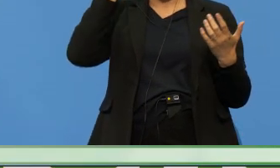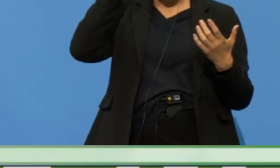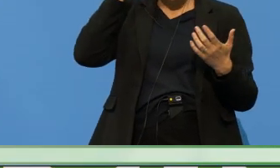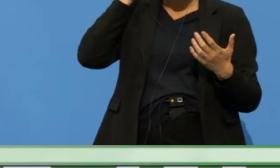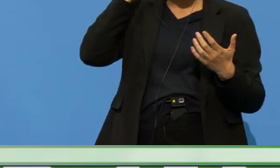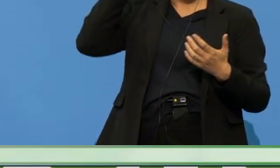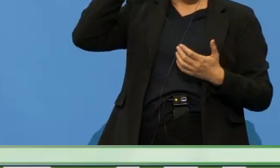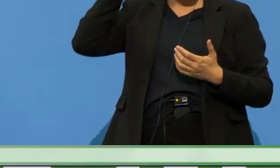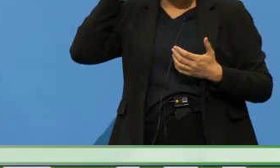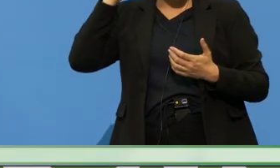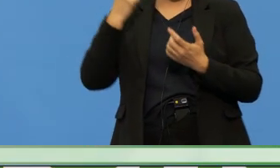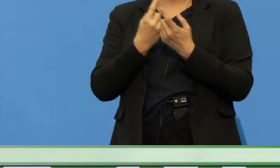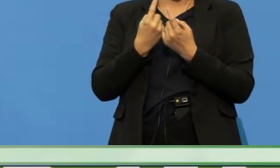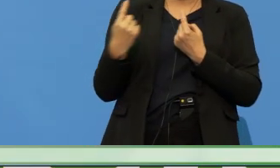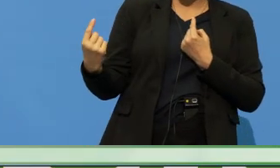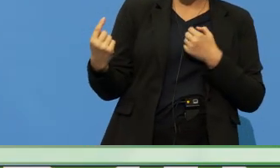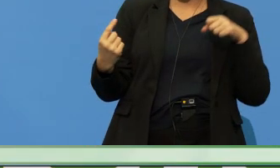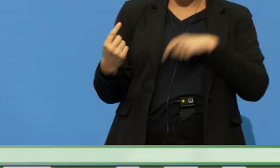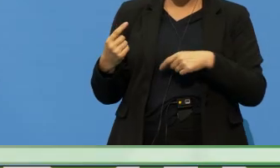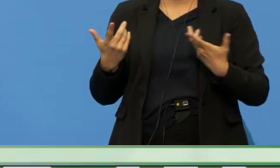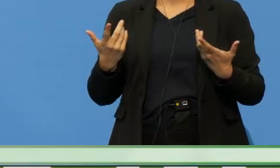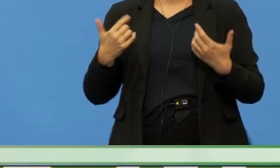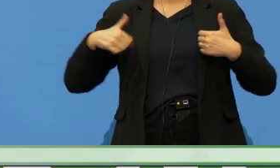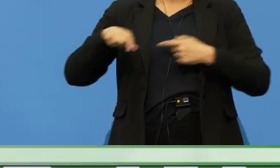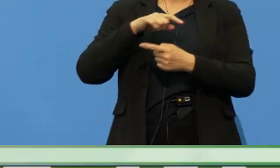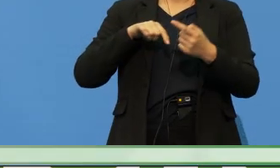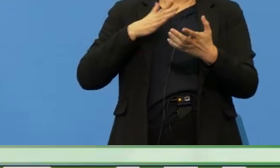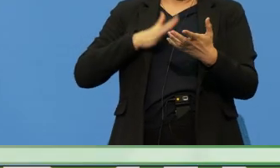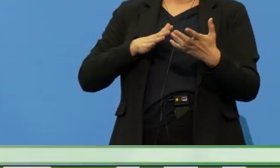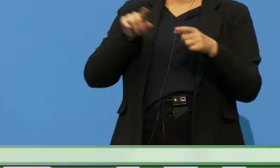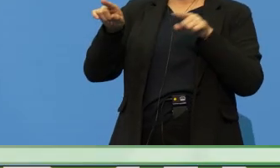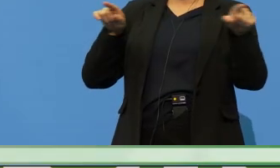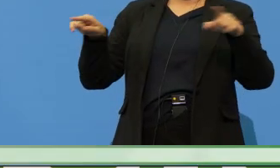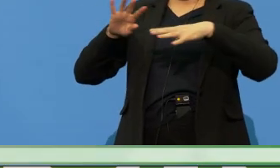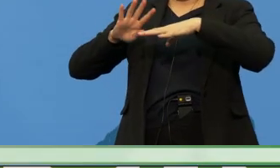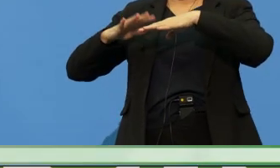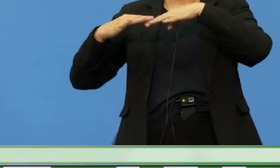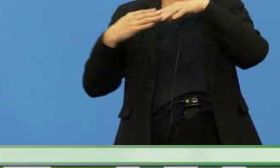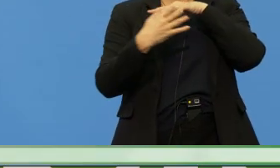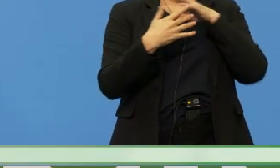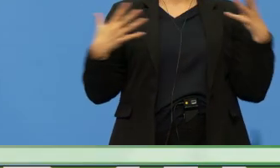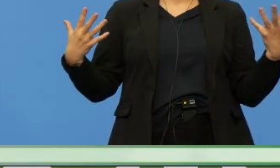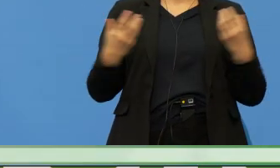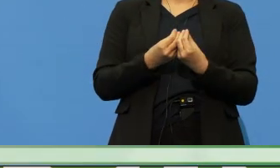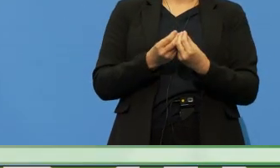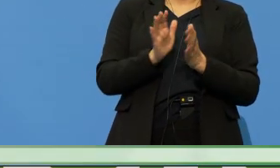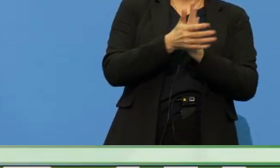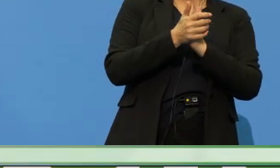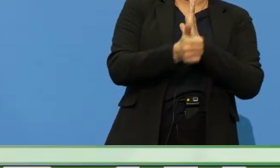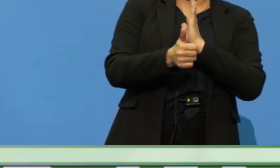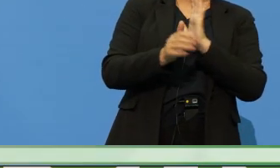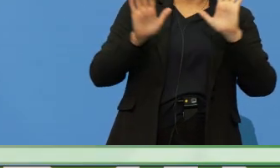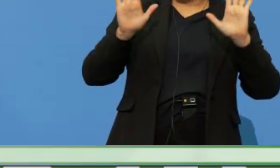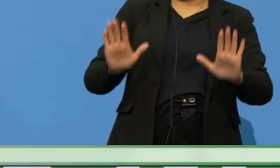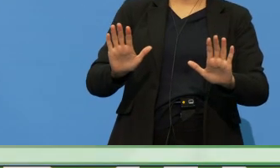well, and you include them as equal and often interrelated. All abilities are equally included when you work